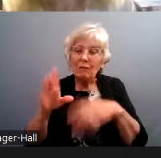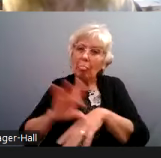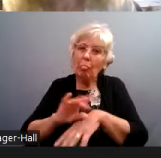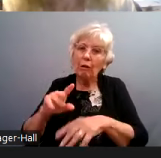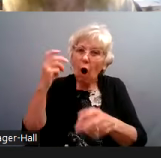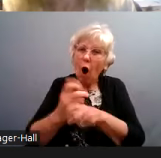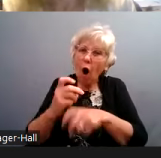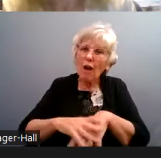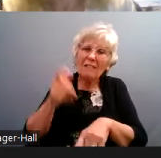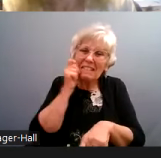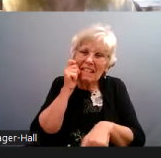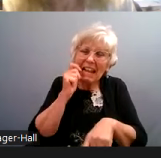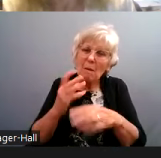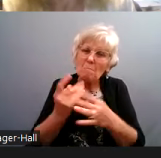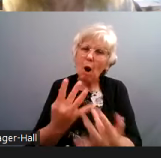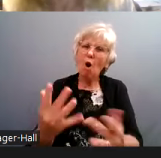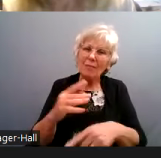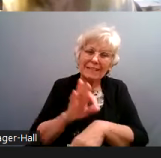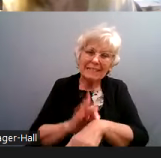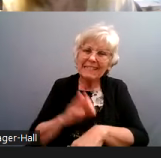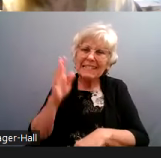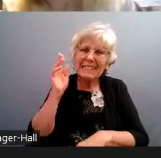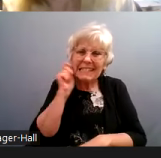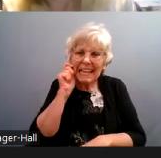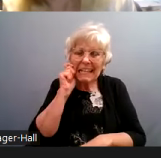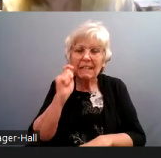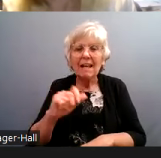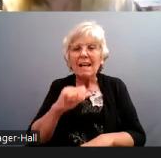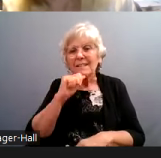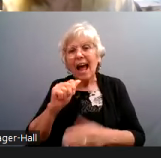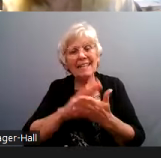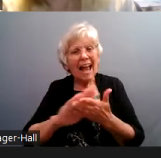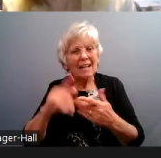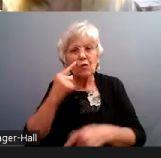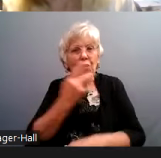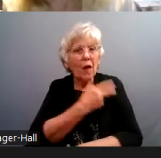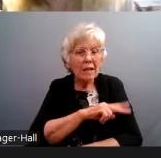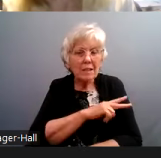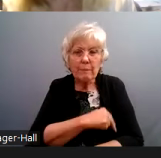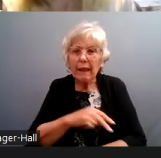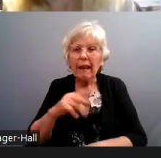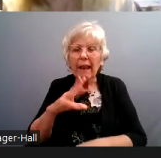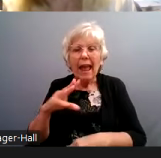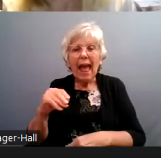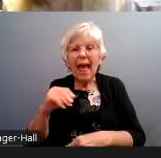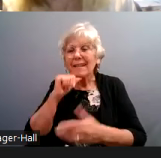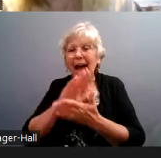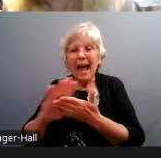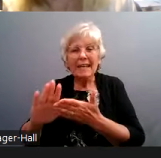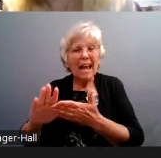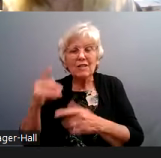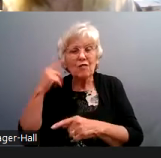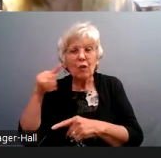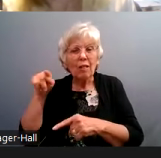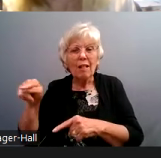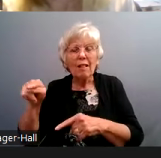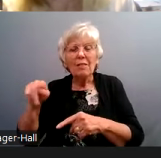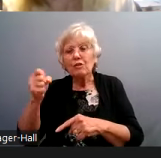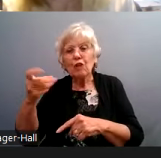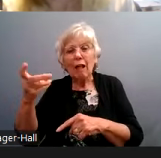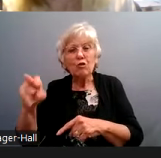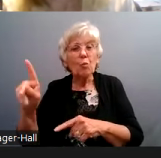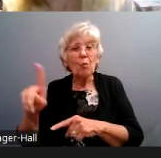on your skin. And, it's just not pleasant for the hospital or, the room that you're, the shelter that you're